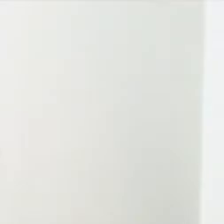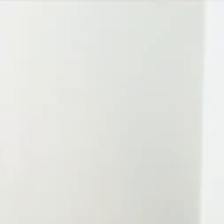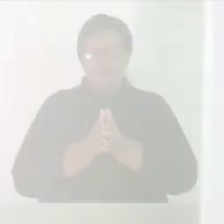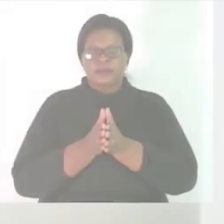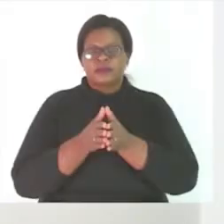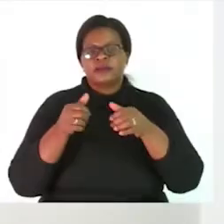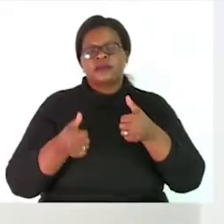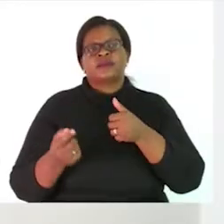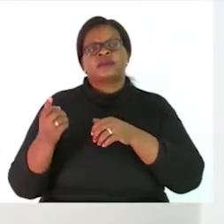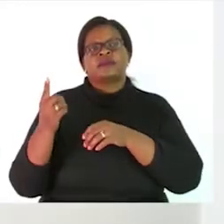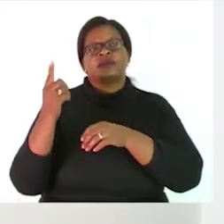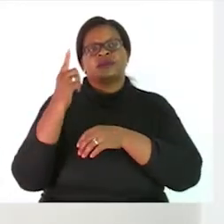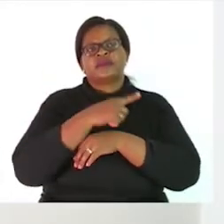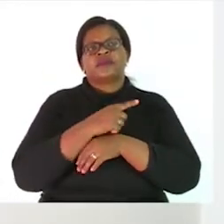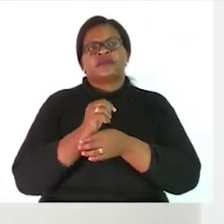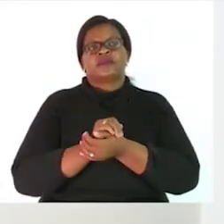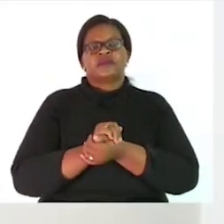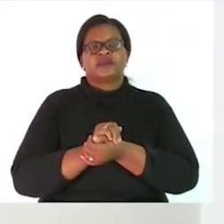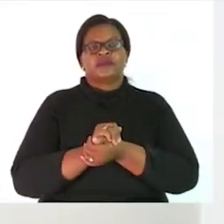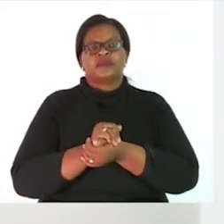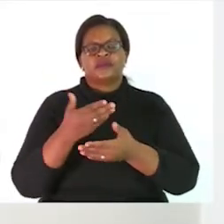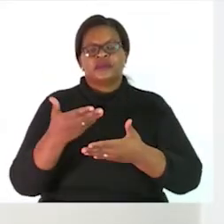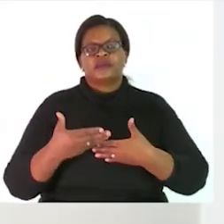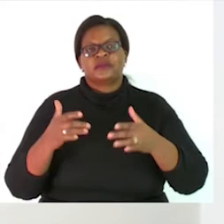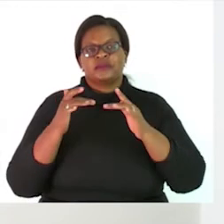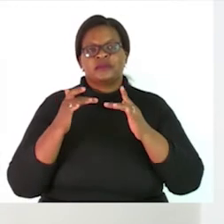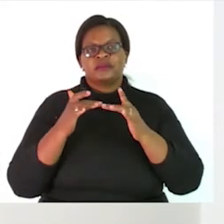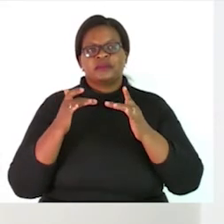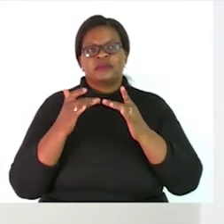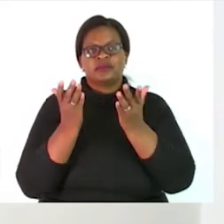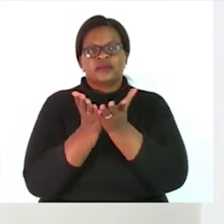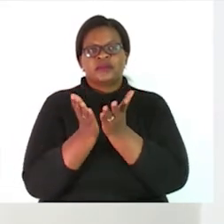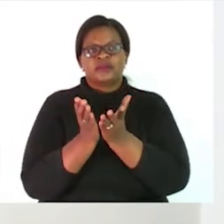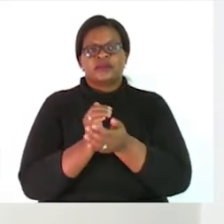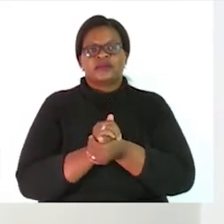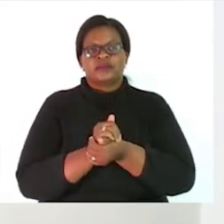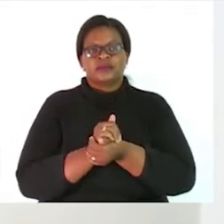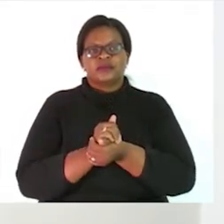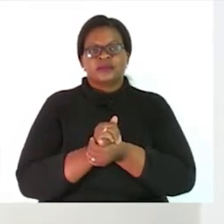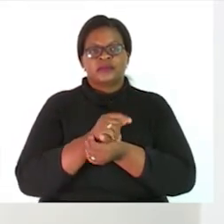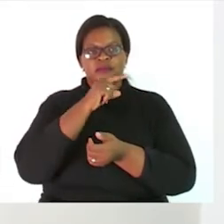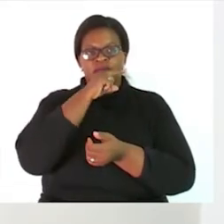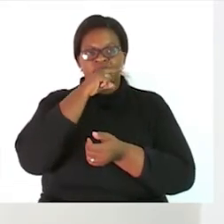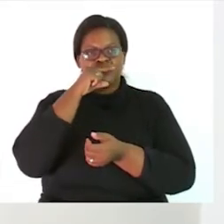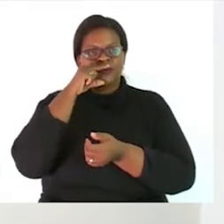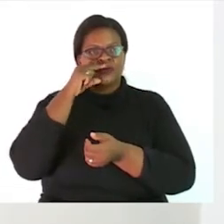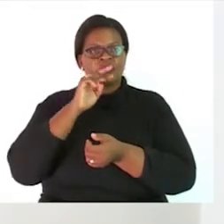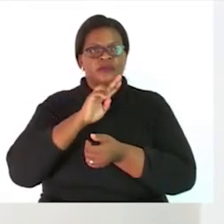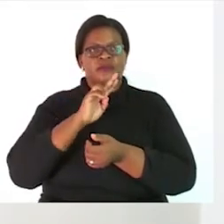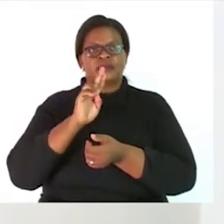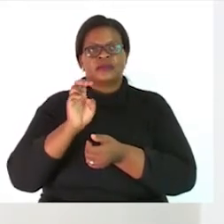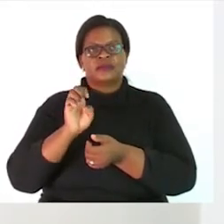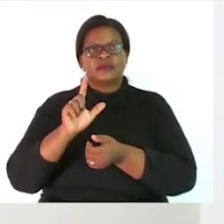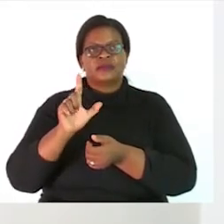Good day. Welcome to My Zone Online School. My name is Mrs.